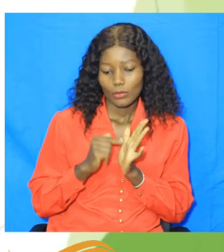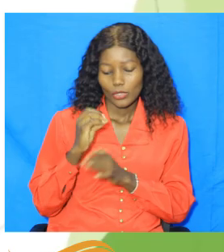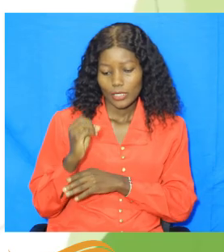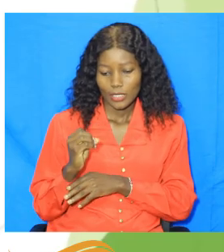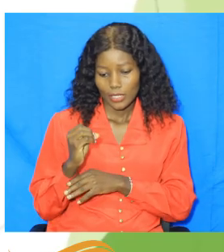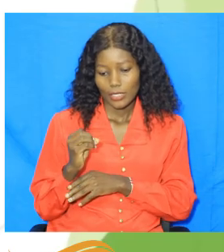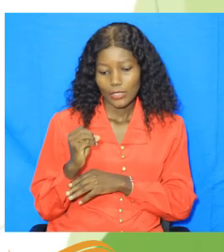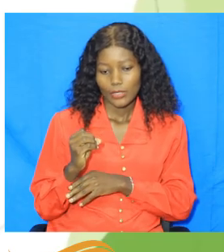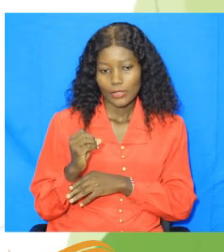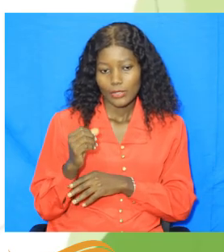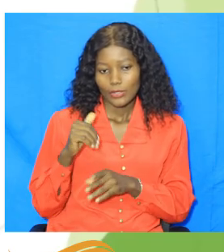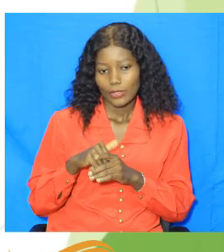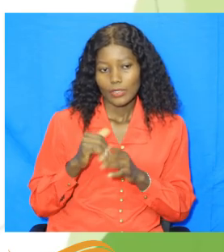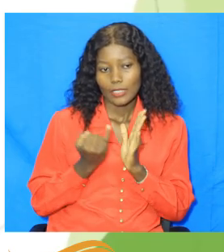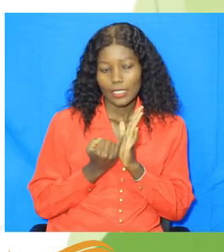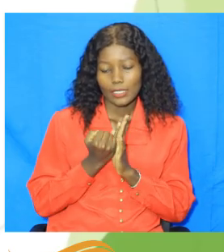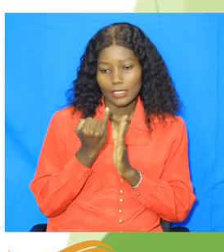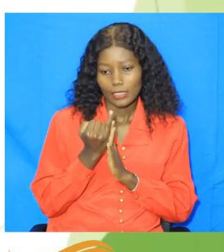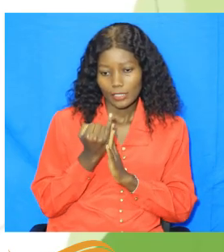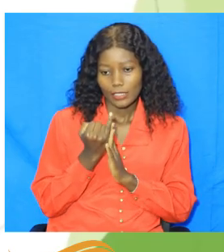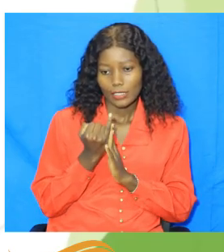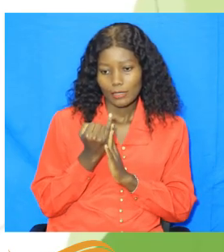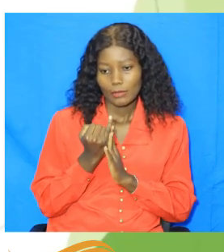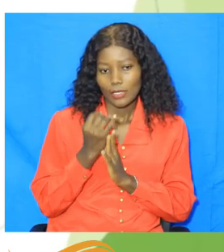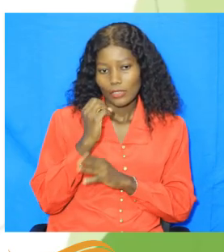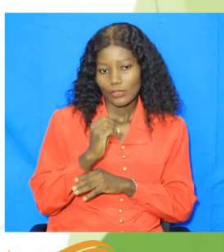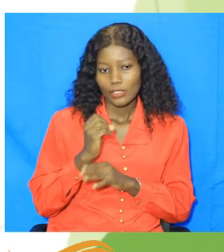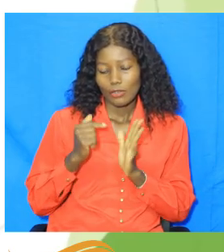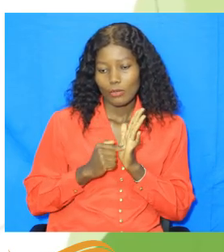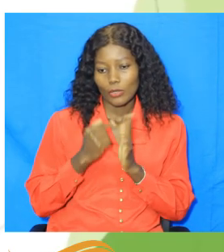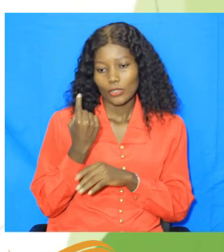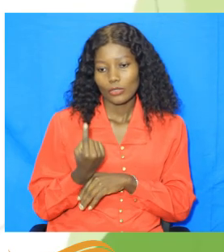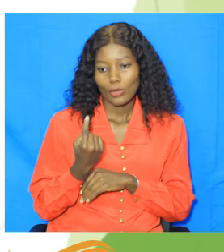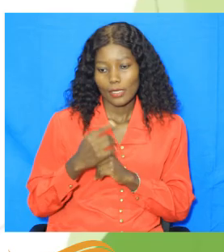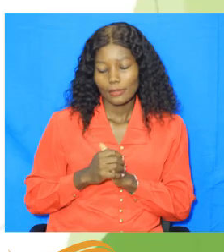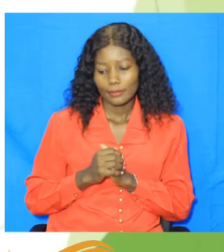10.0 in an increment of 0.1,